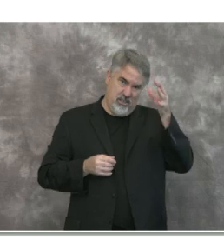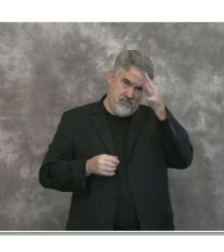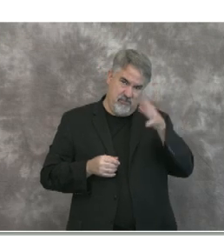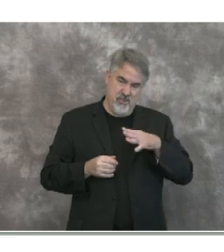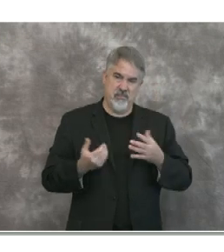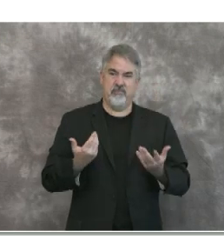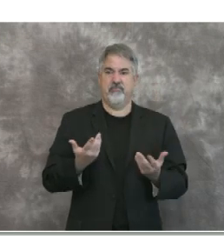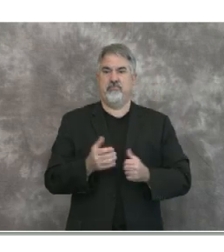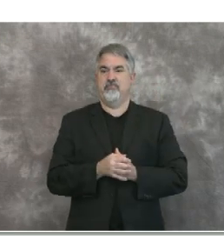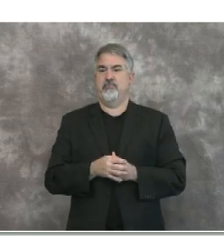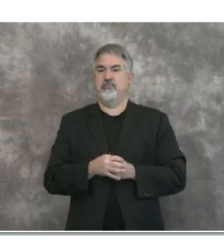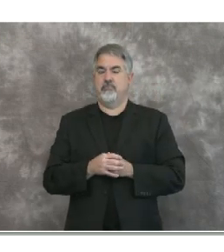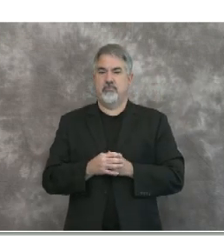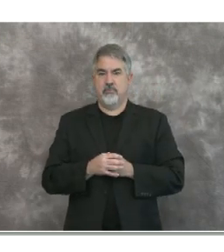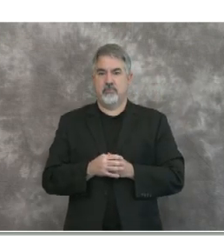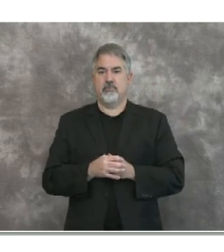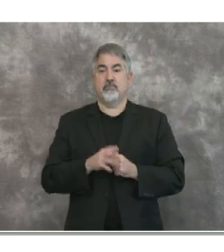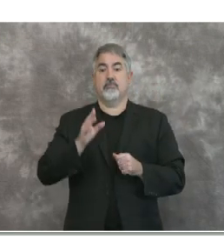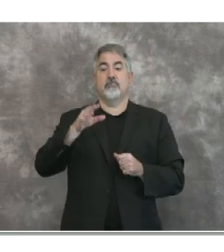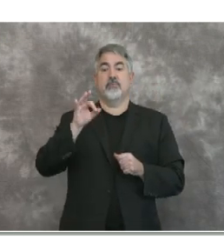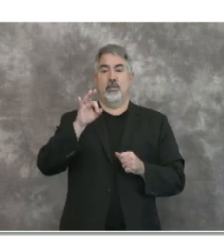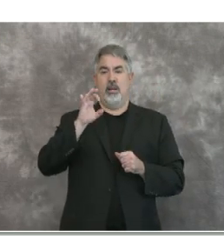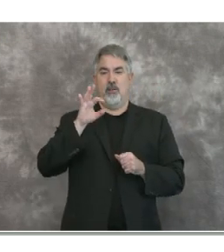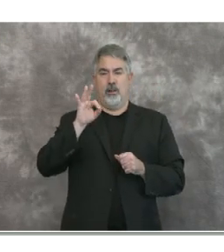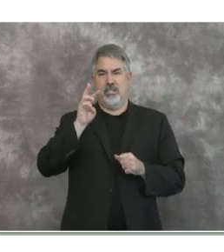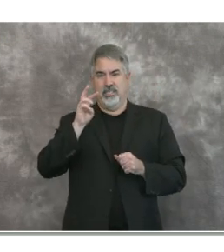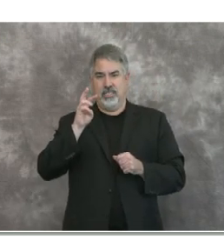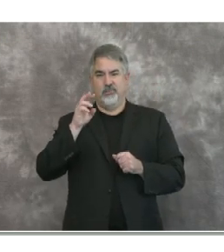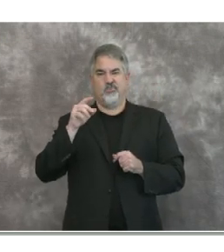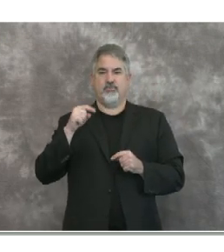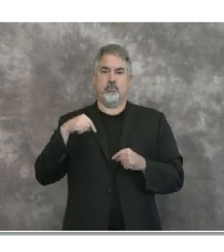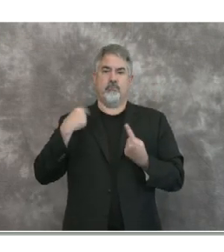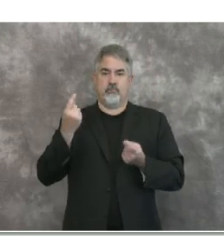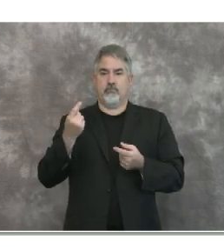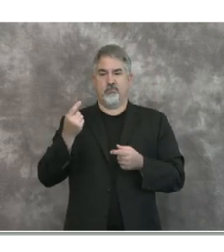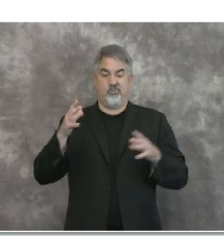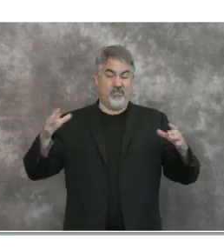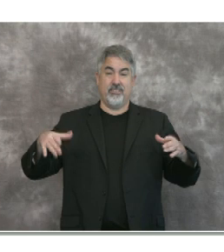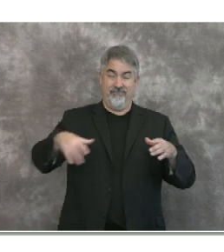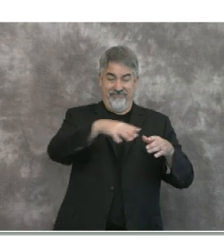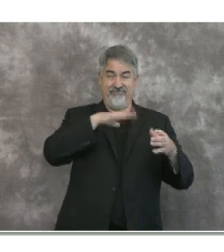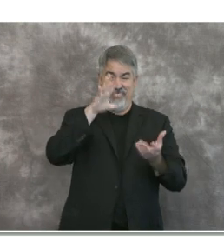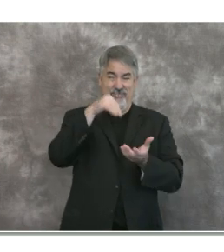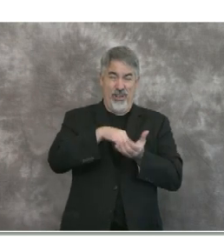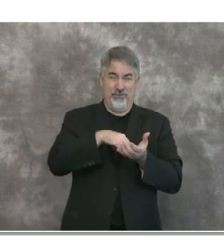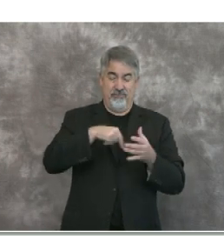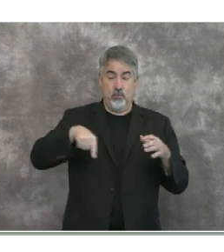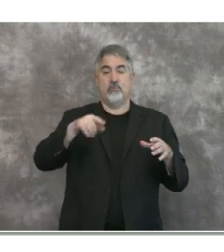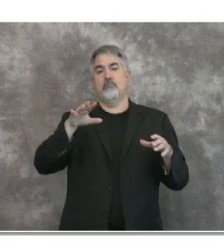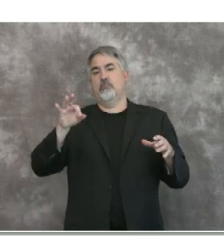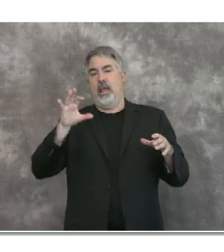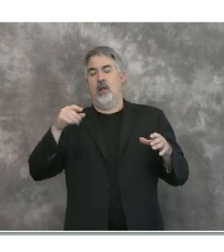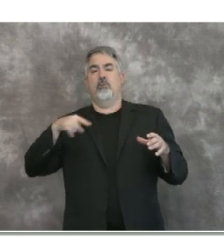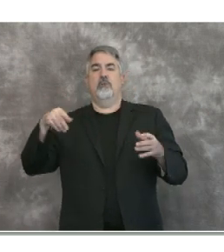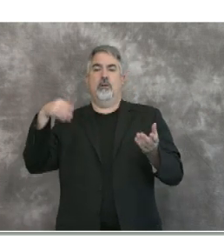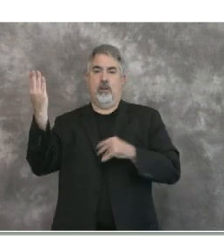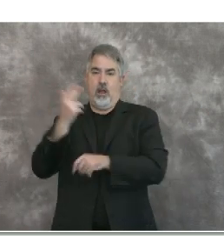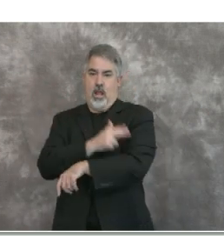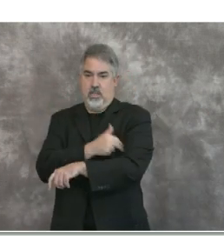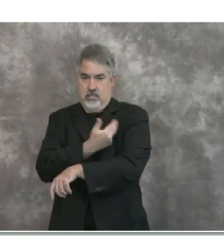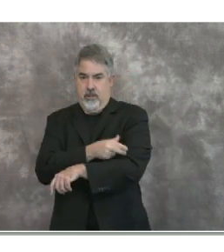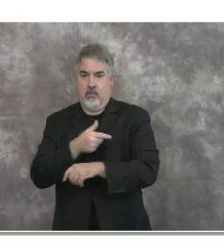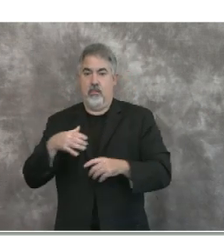have been 996, or 19% of the cases, hospitalized. And of the total number of